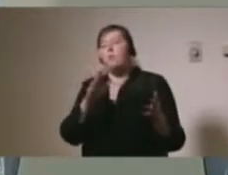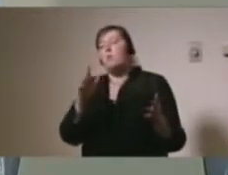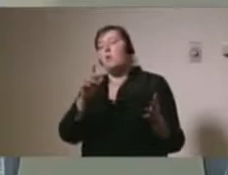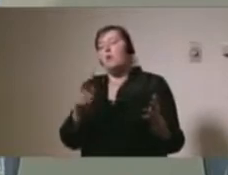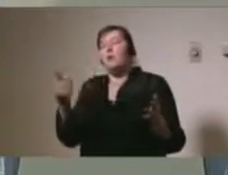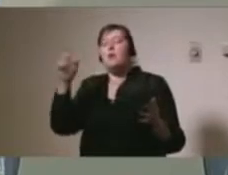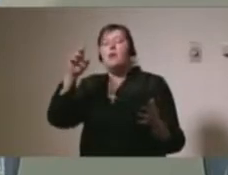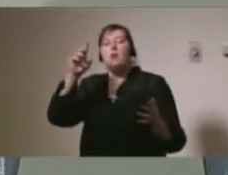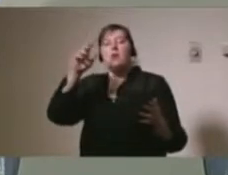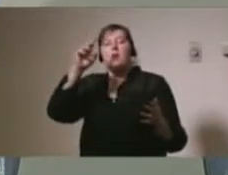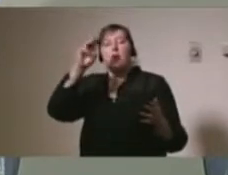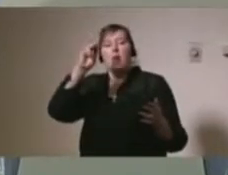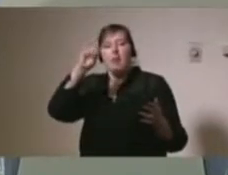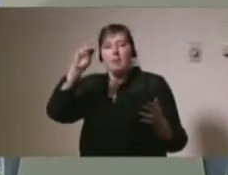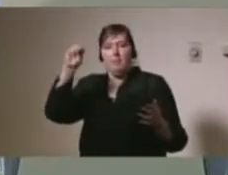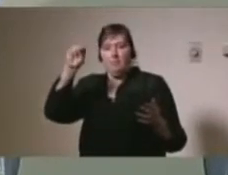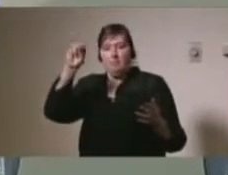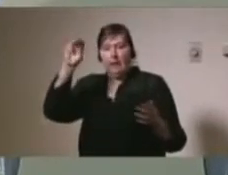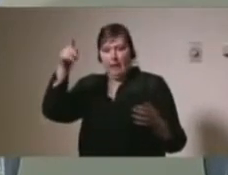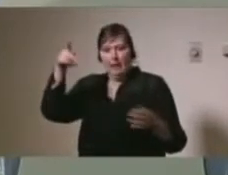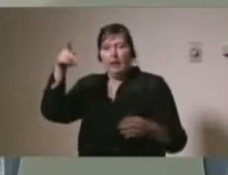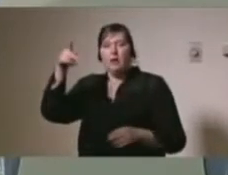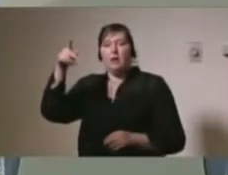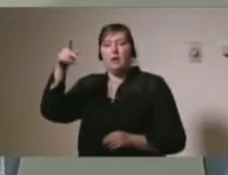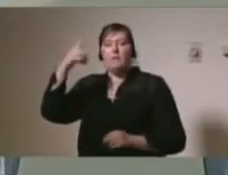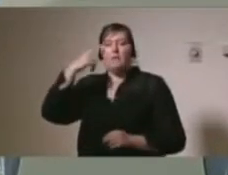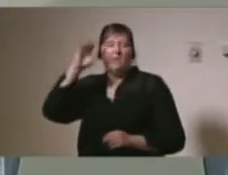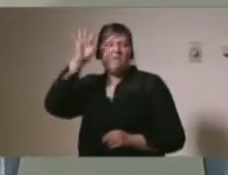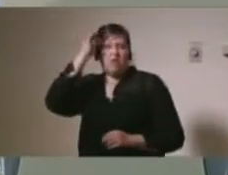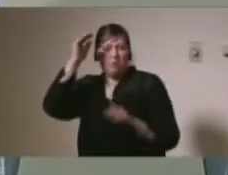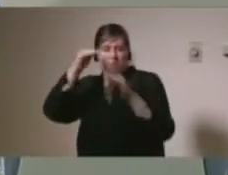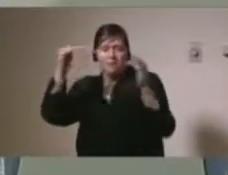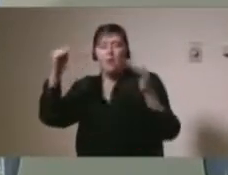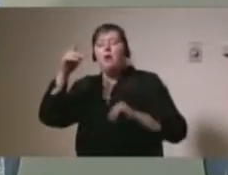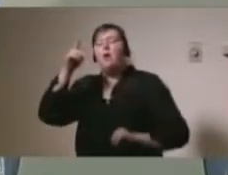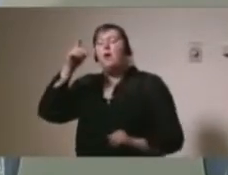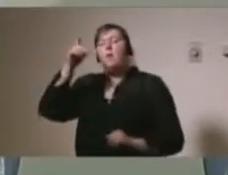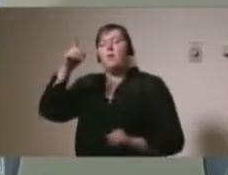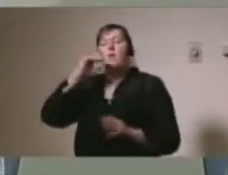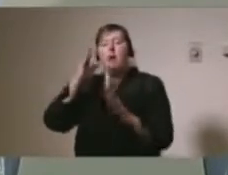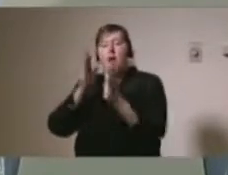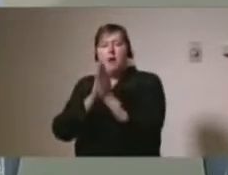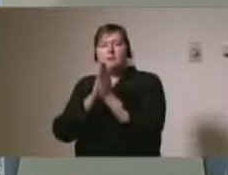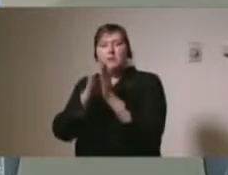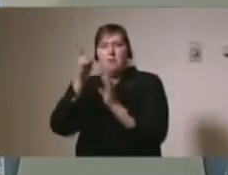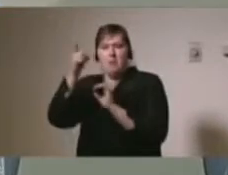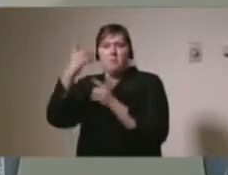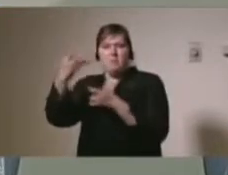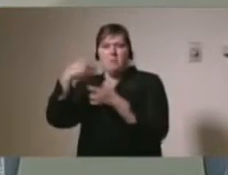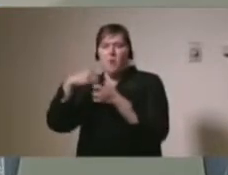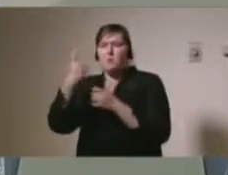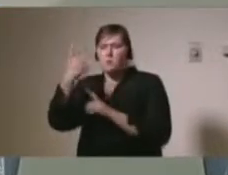He's a Conservative MP, and we're certainly going to be, having some type of